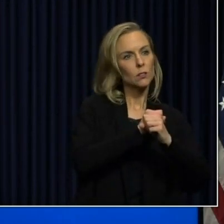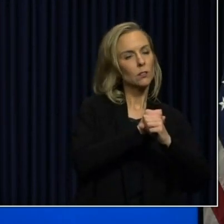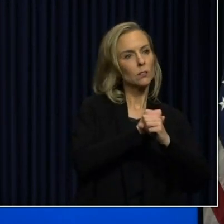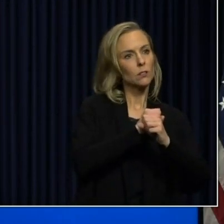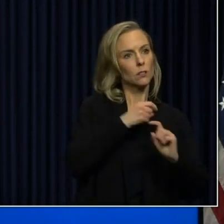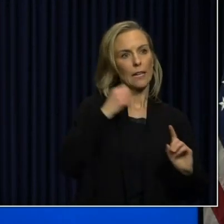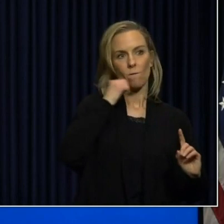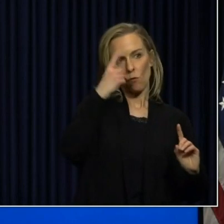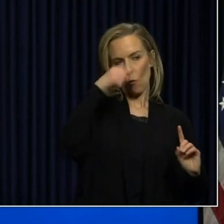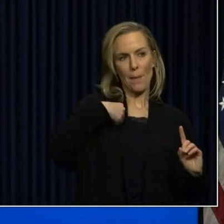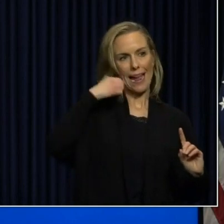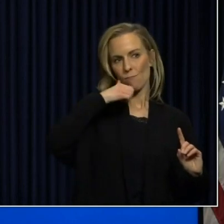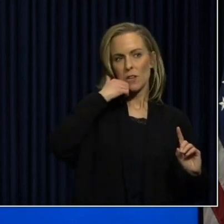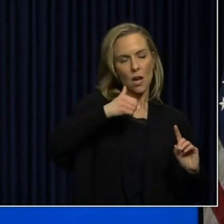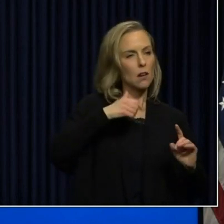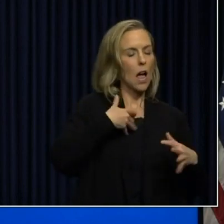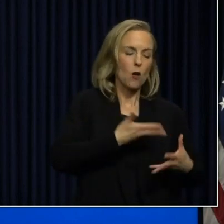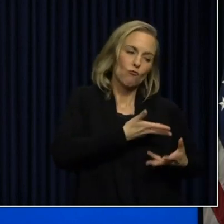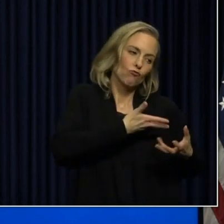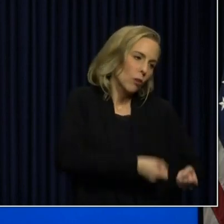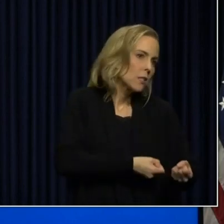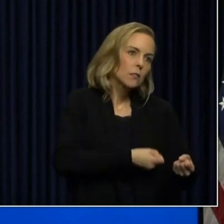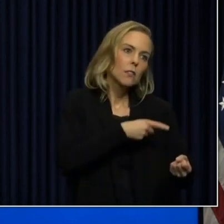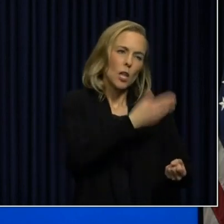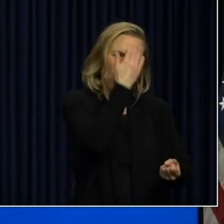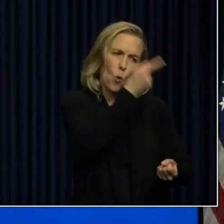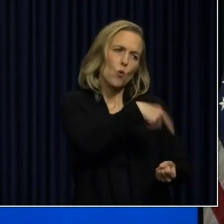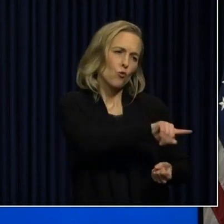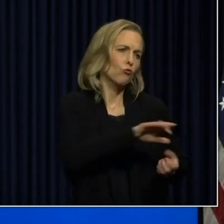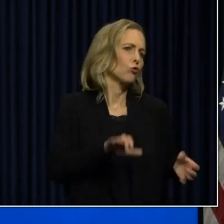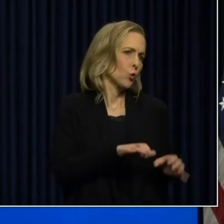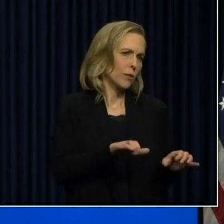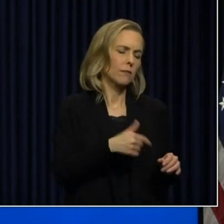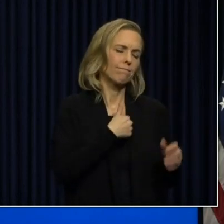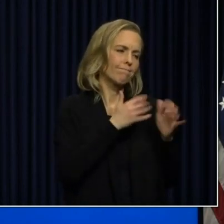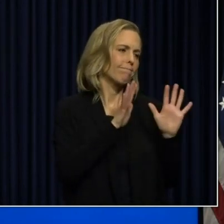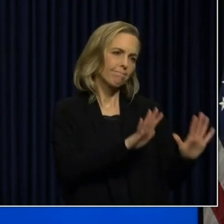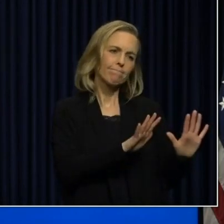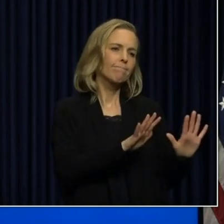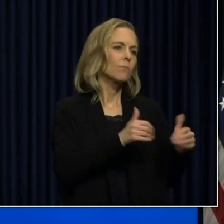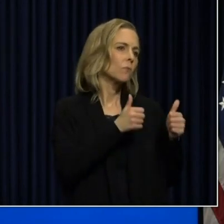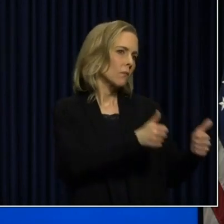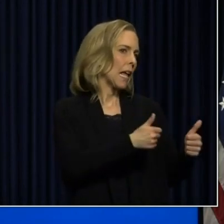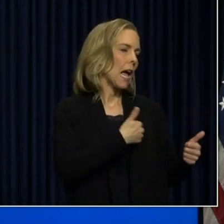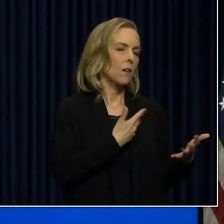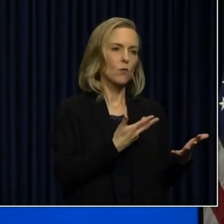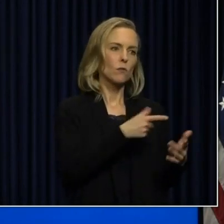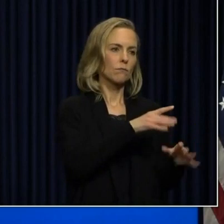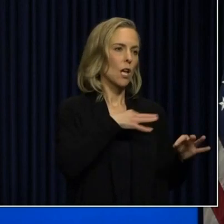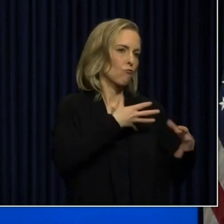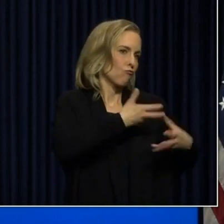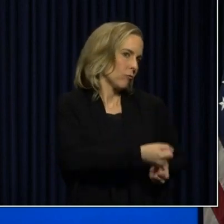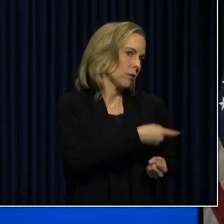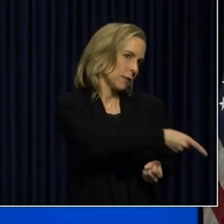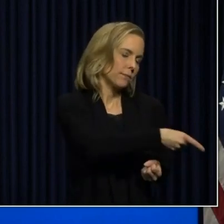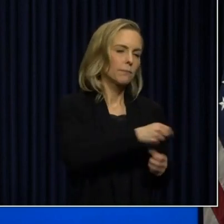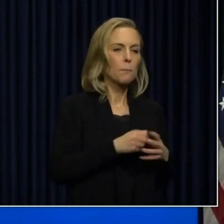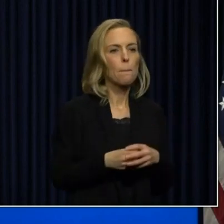a daily basis. I fully trust them. They know what they're doing, and I couldn't be in better hands.